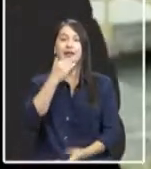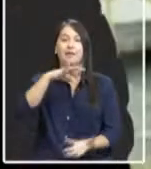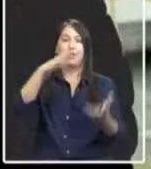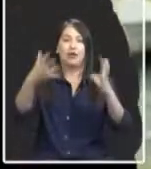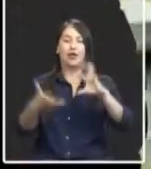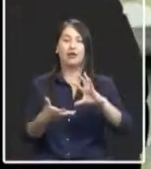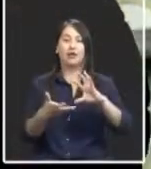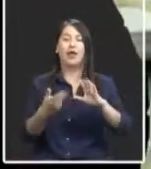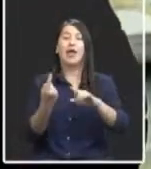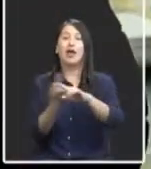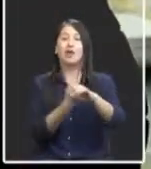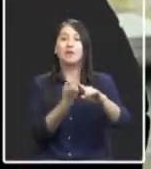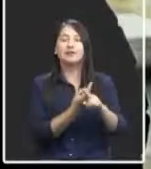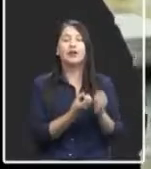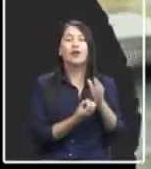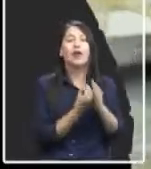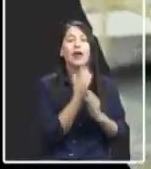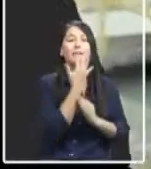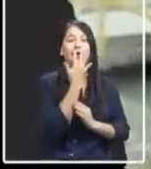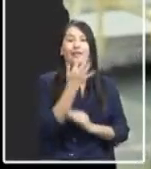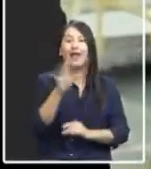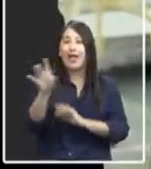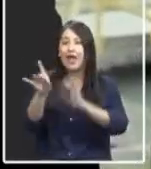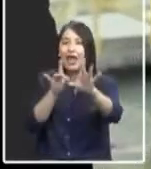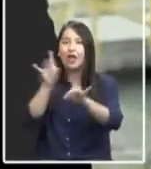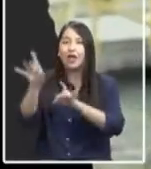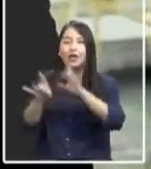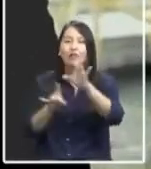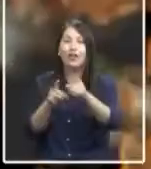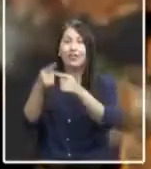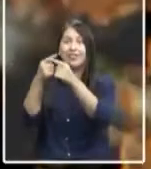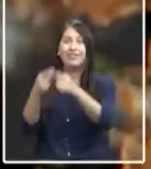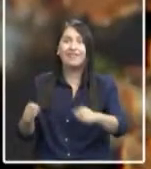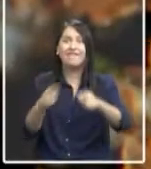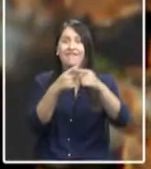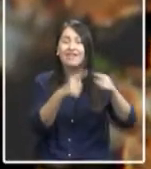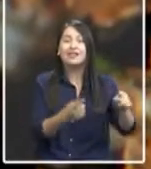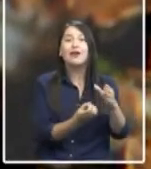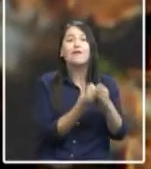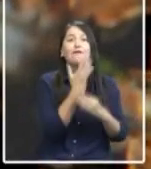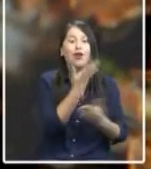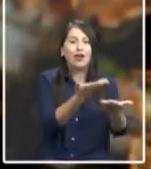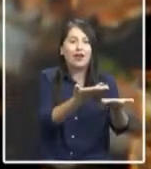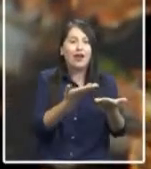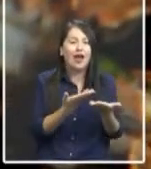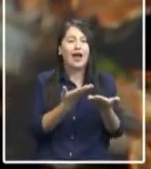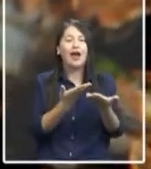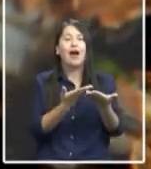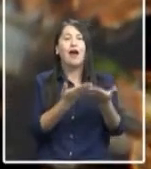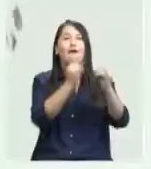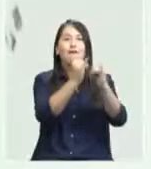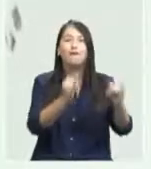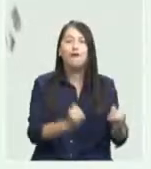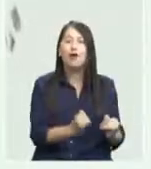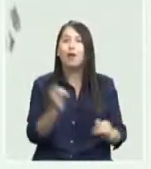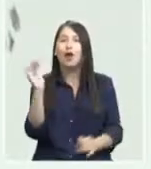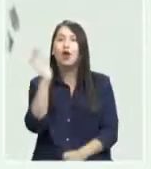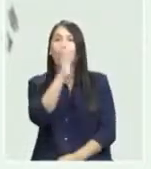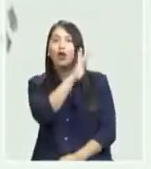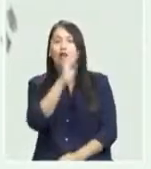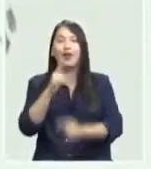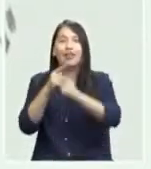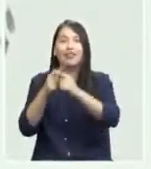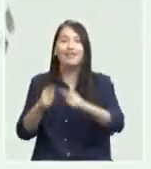plantas, el encontrarse con la diversidad de plantas que nos regalan formas, colores, nos hace primero